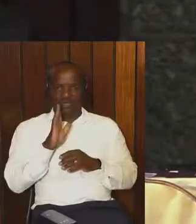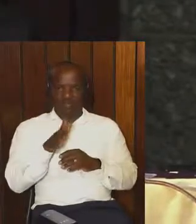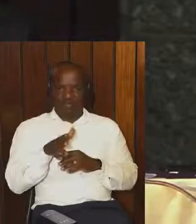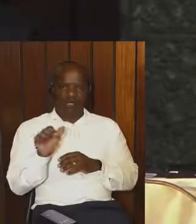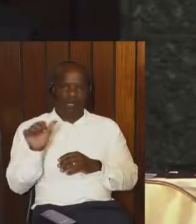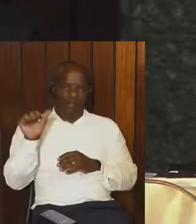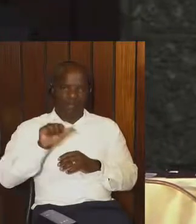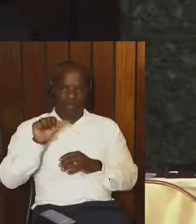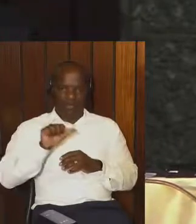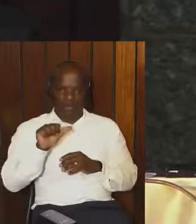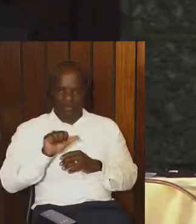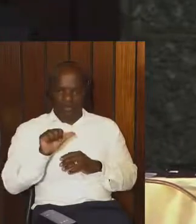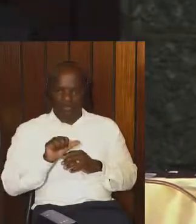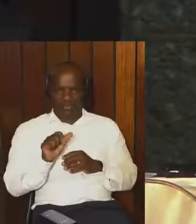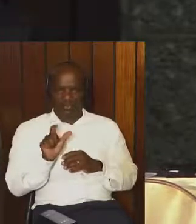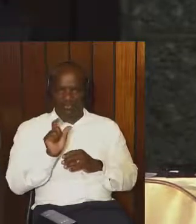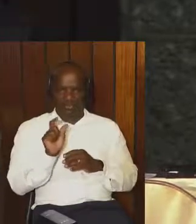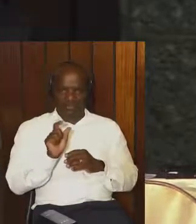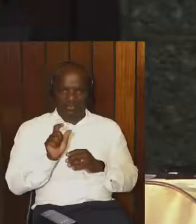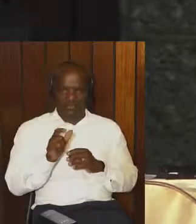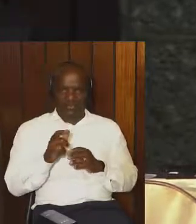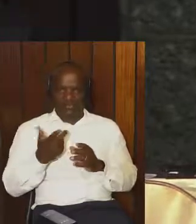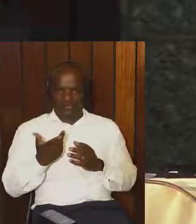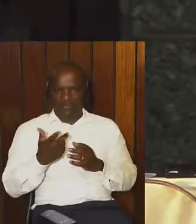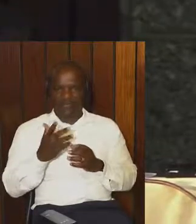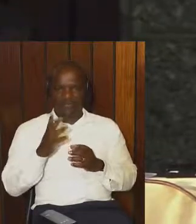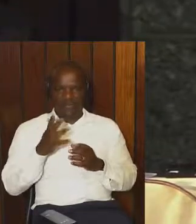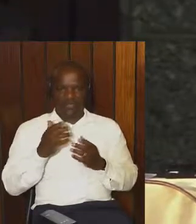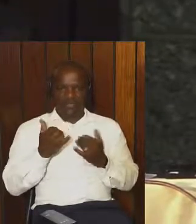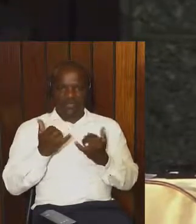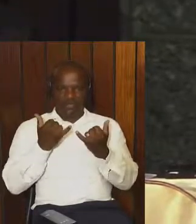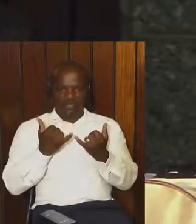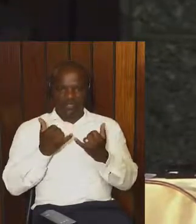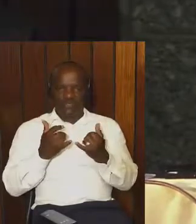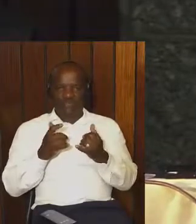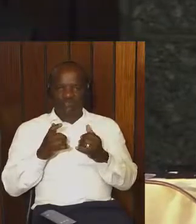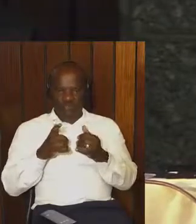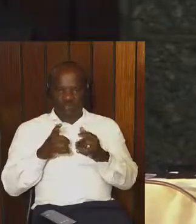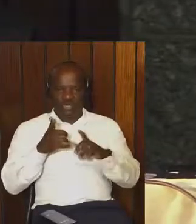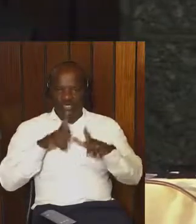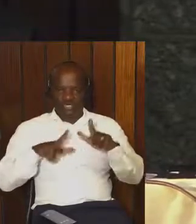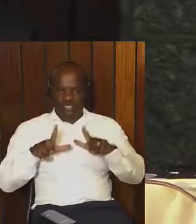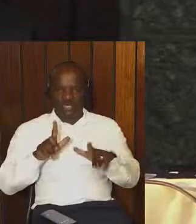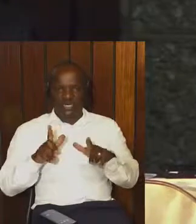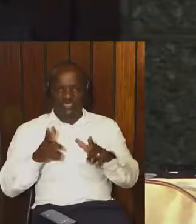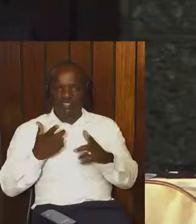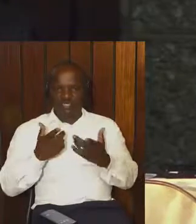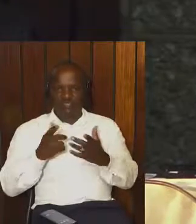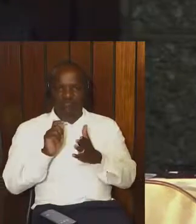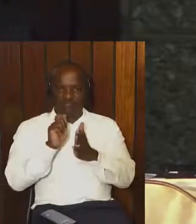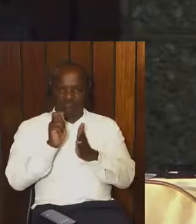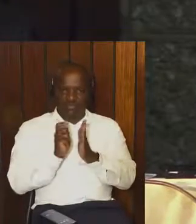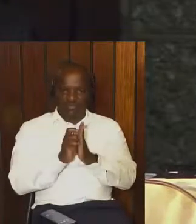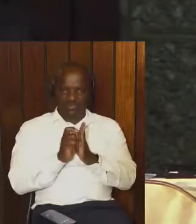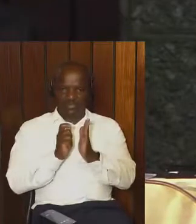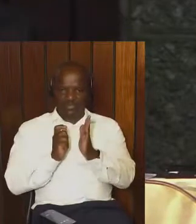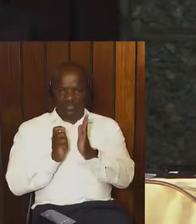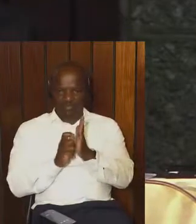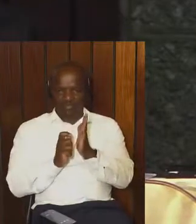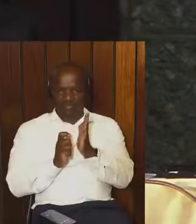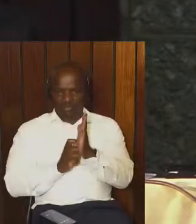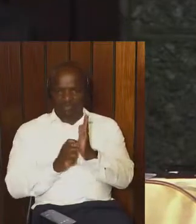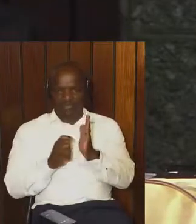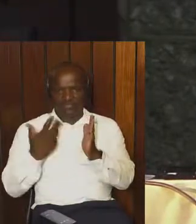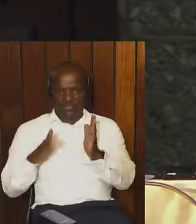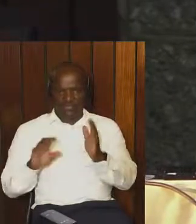detailed responses. We know that the legislature officials have taken down some of the details. Without going into the